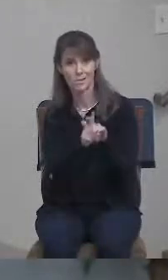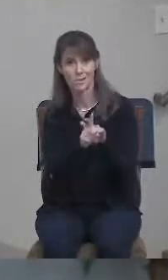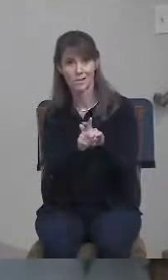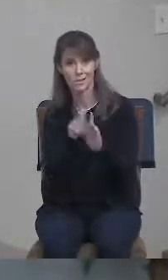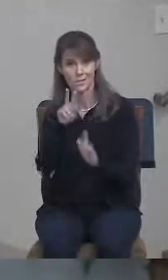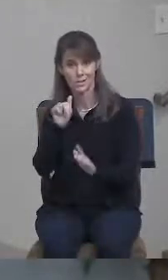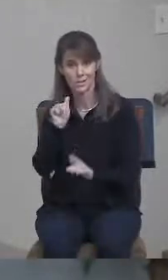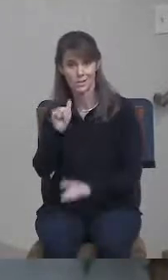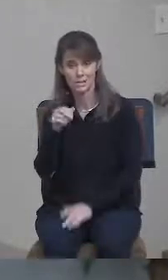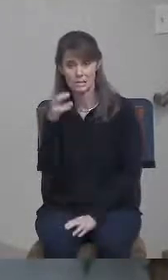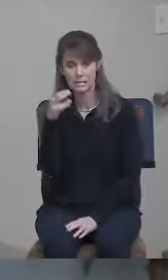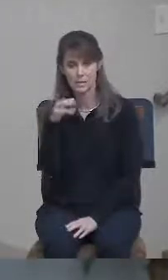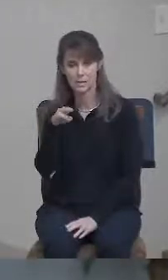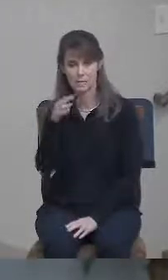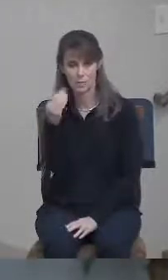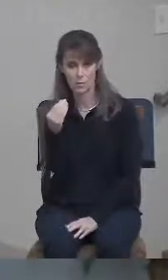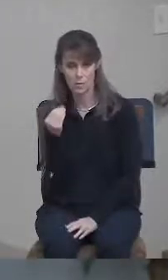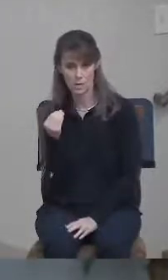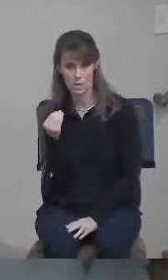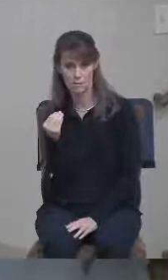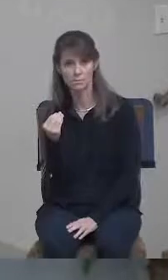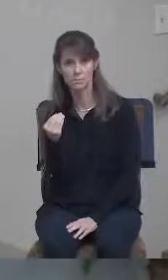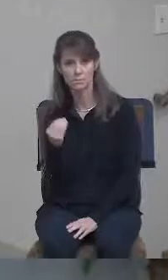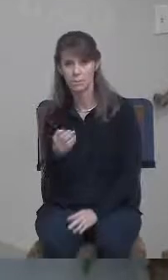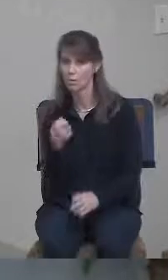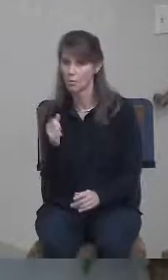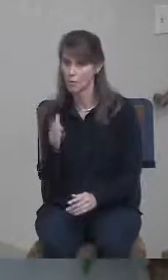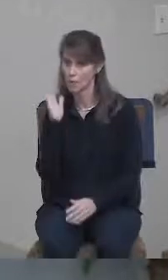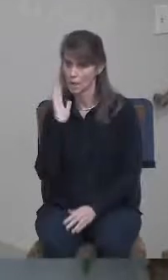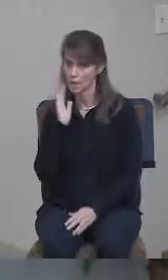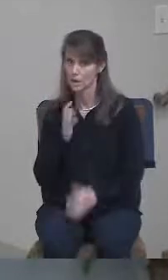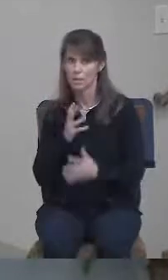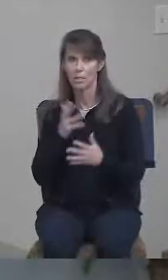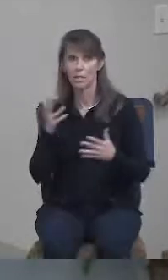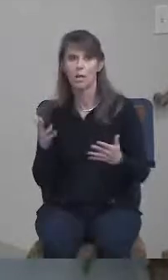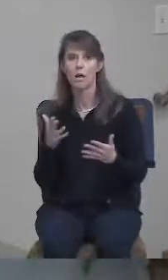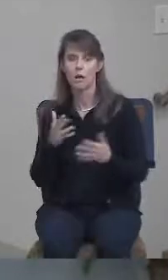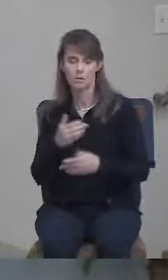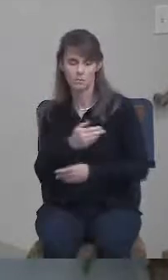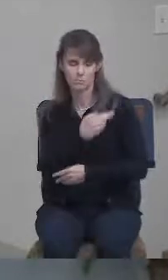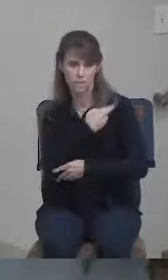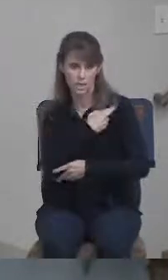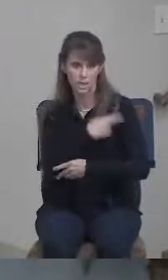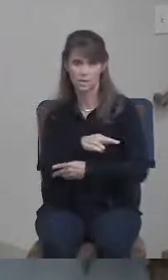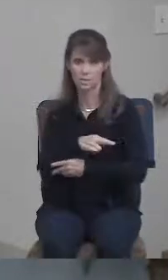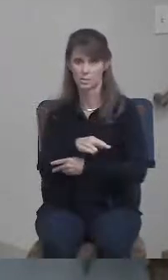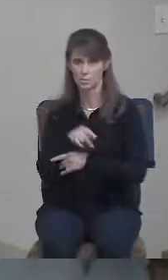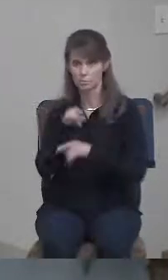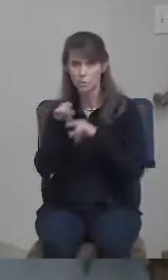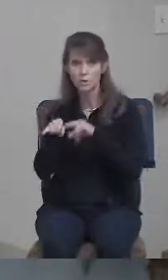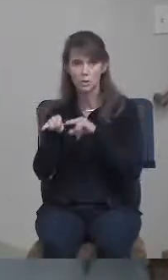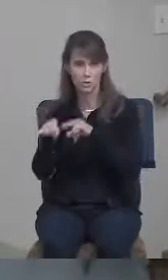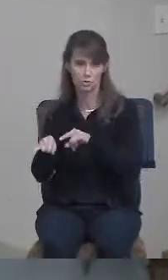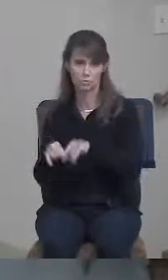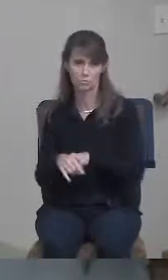persecution. The Church of England was the dominant church. It ruled, and it